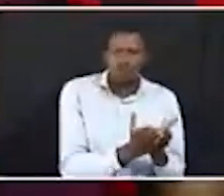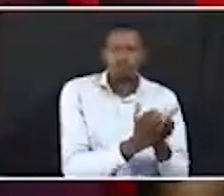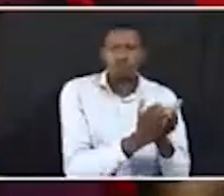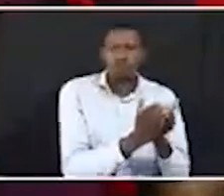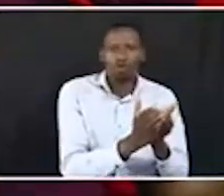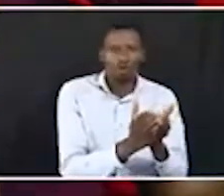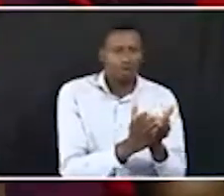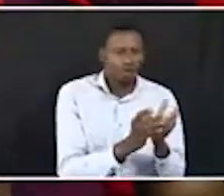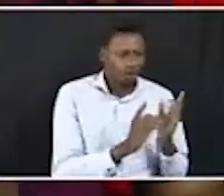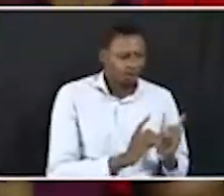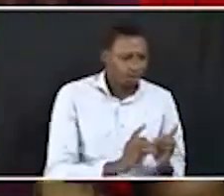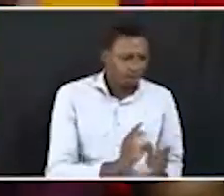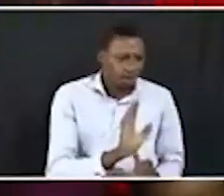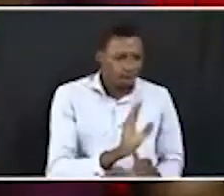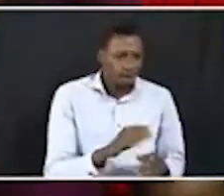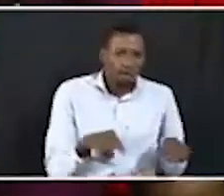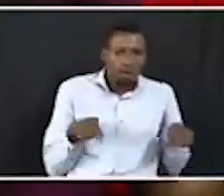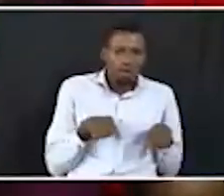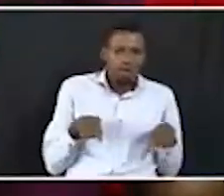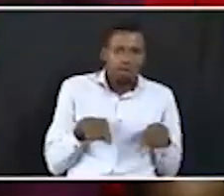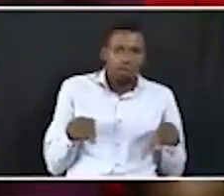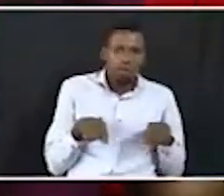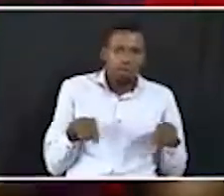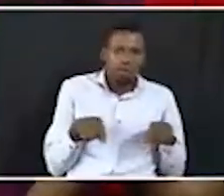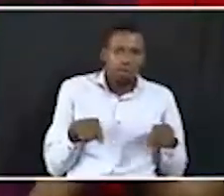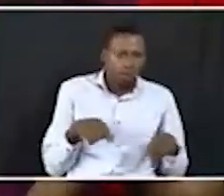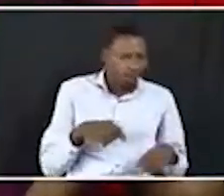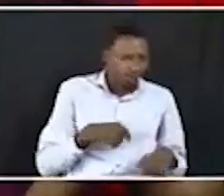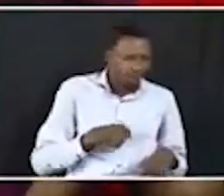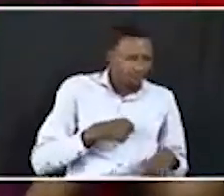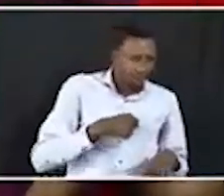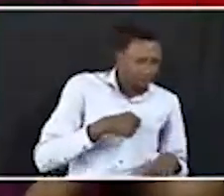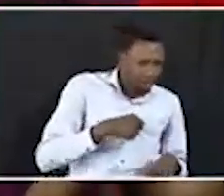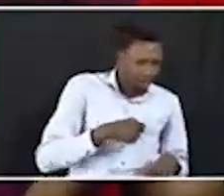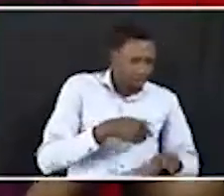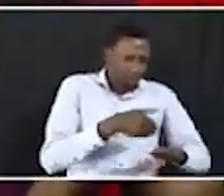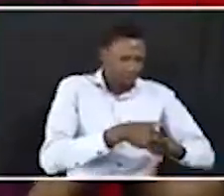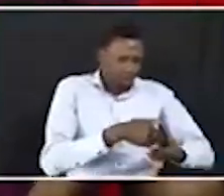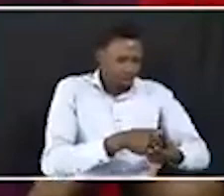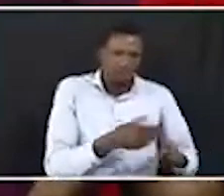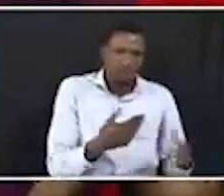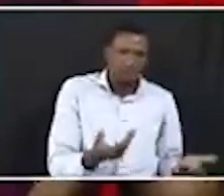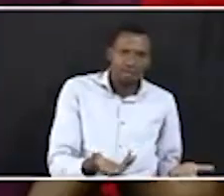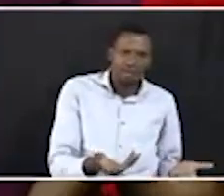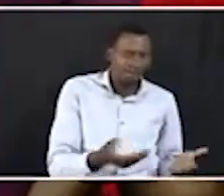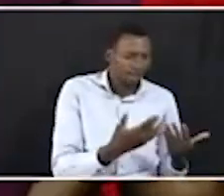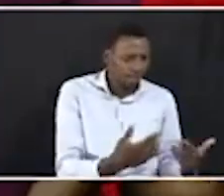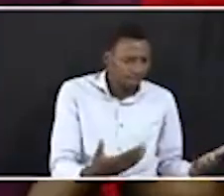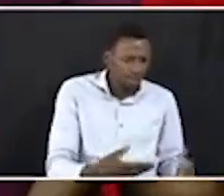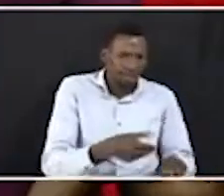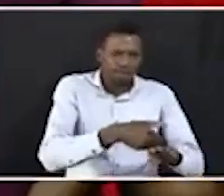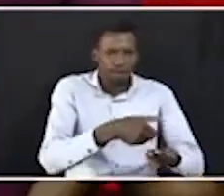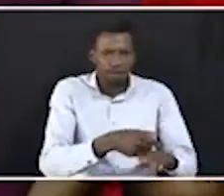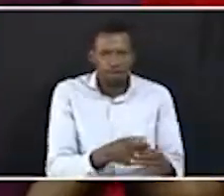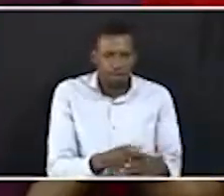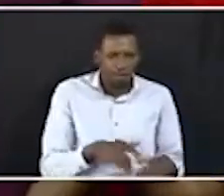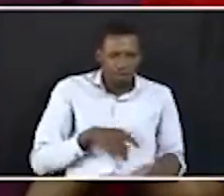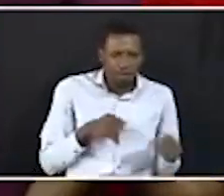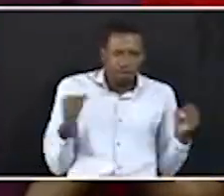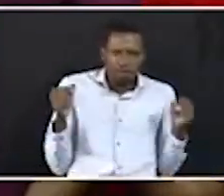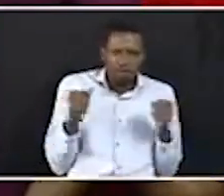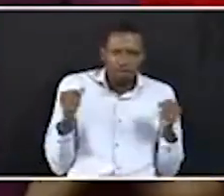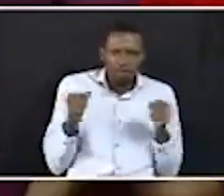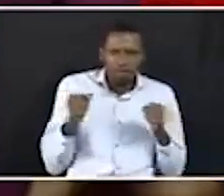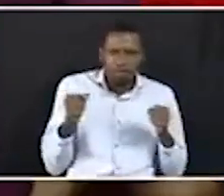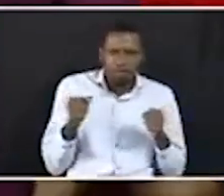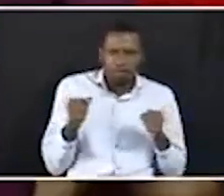were scared. Their beards were wet. Their clothes were wet. They were drenched and feeling cold. And